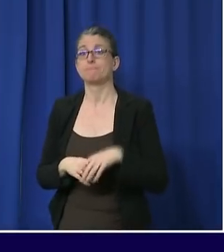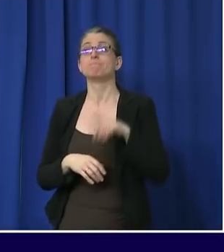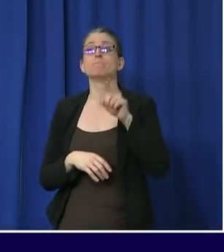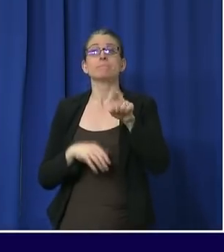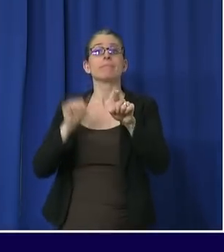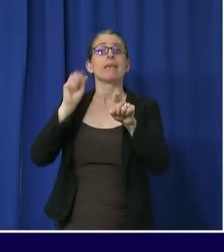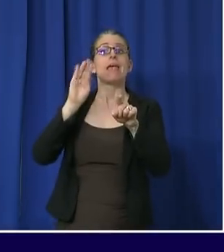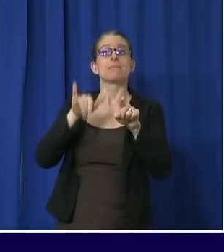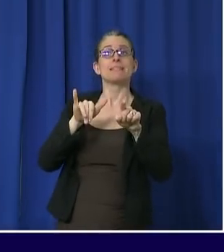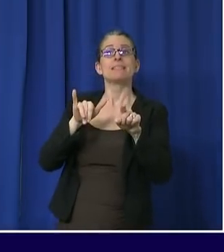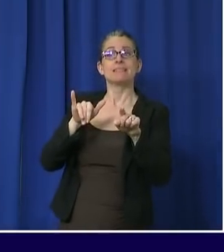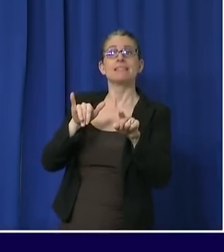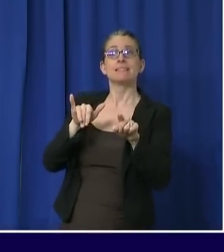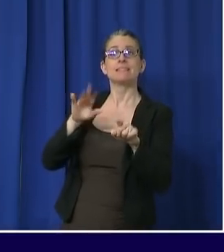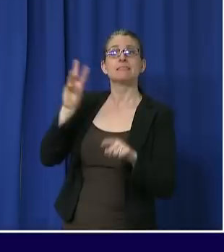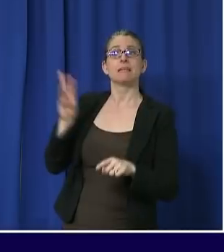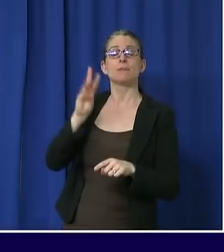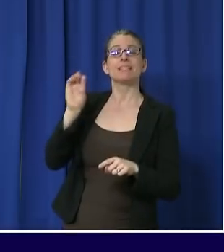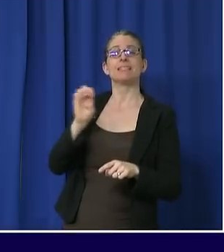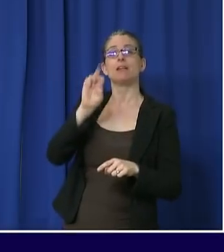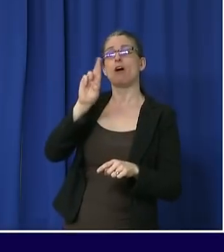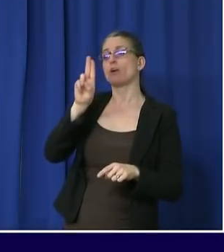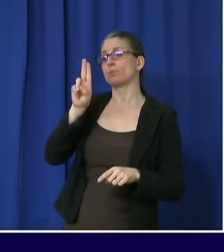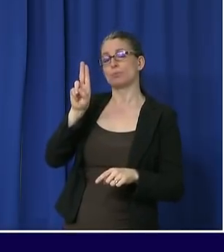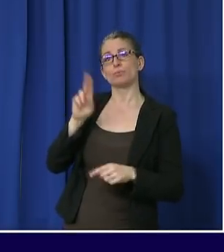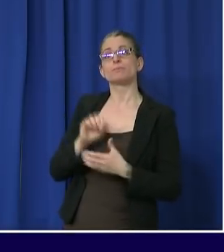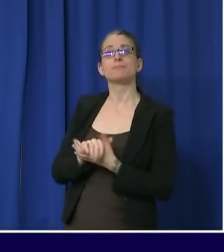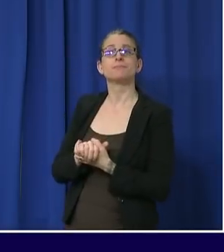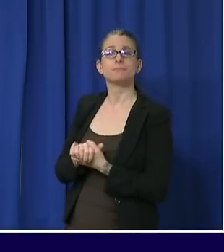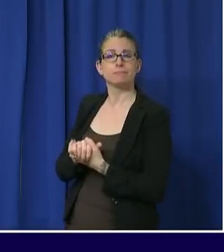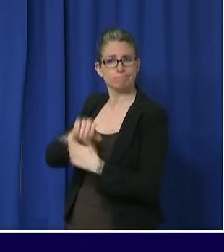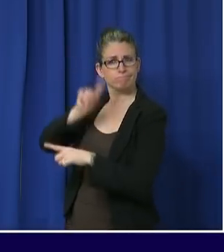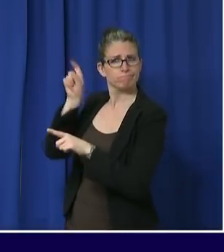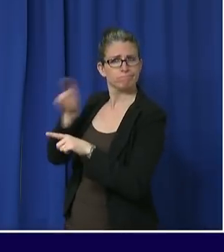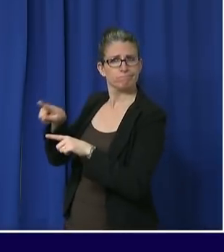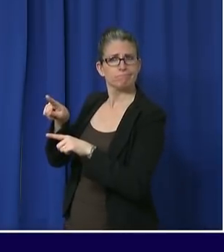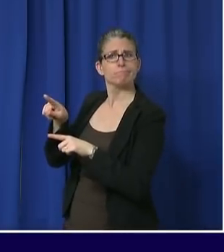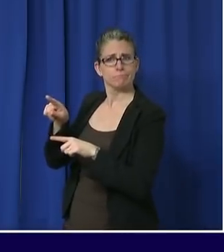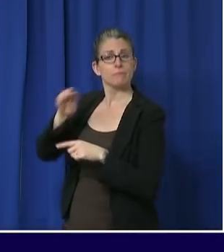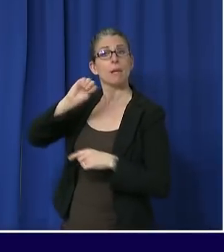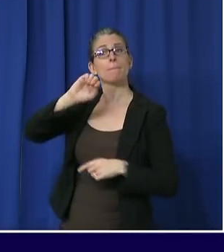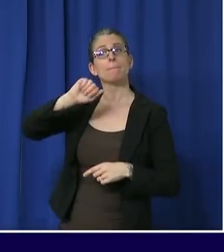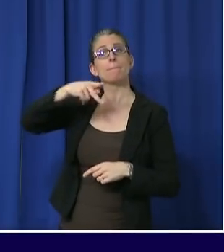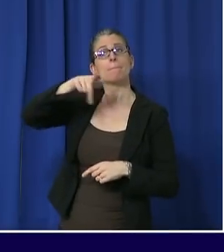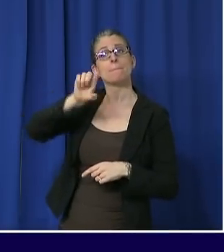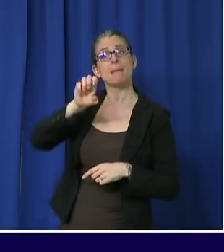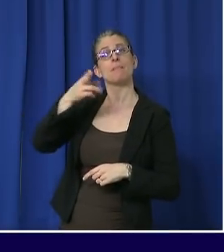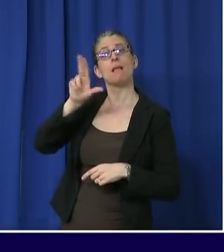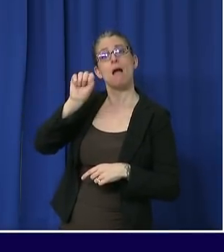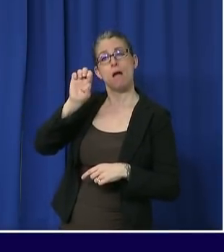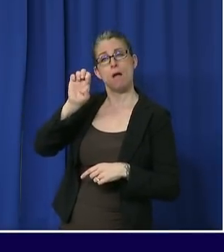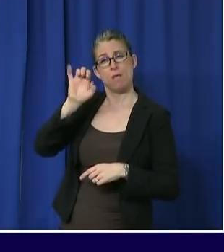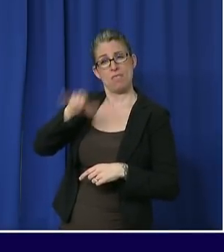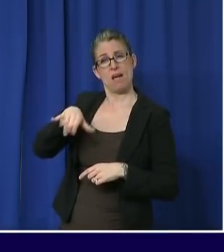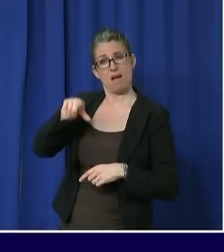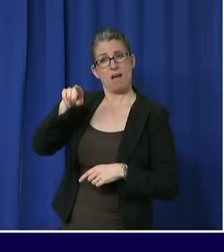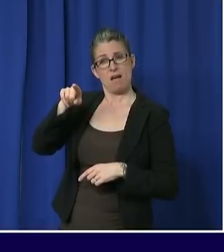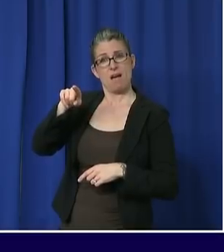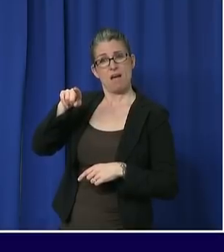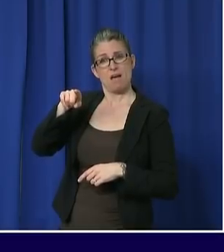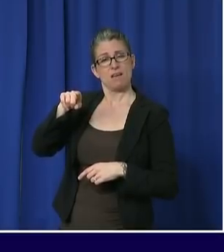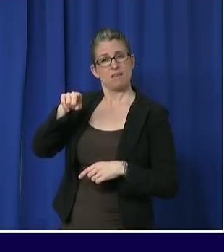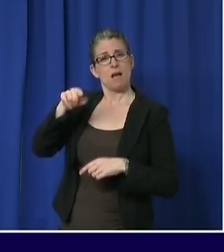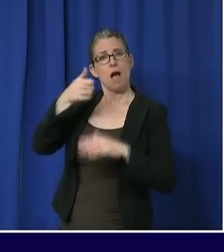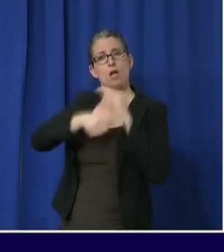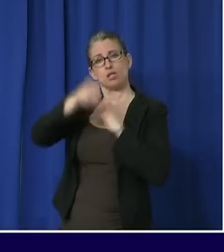questions today. Maple House, you mentioned that's a spur-week facility. Those are typically group homes for kids. Do we know if